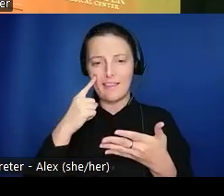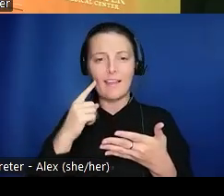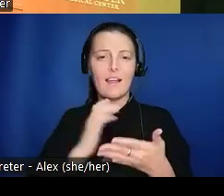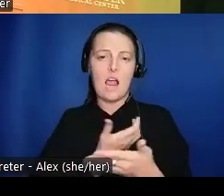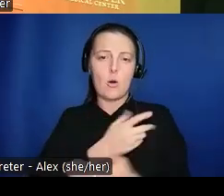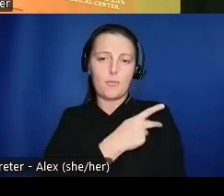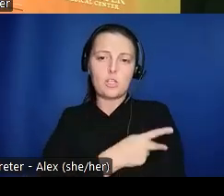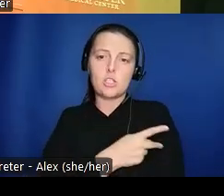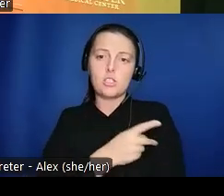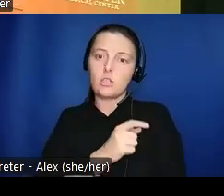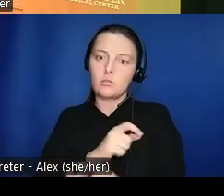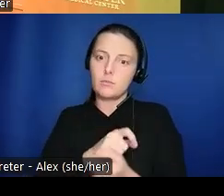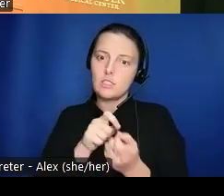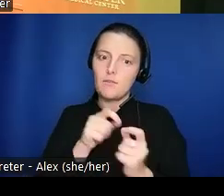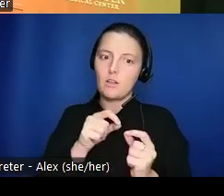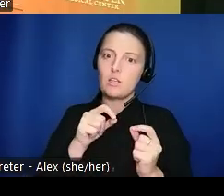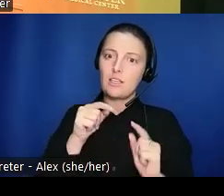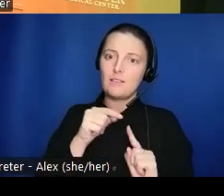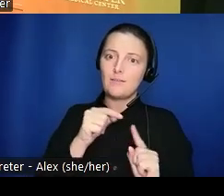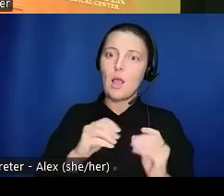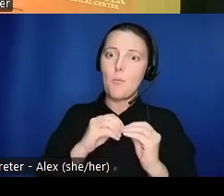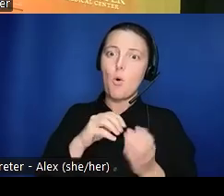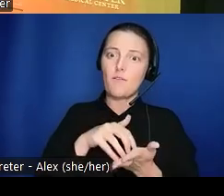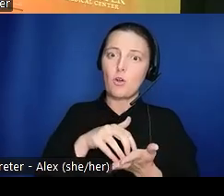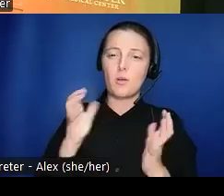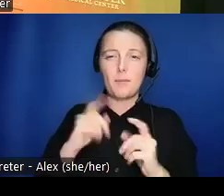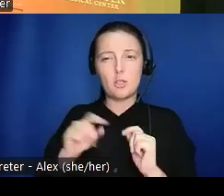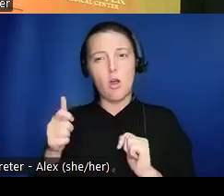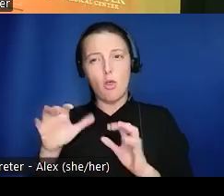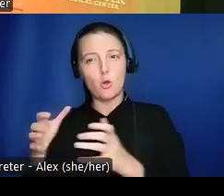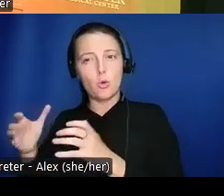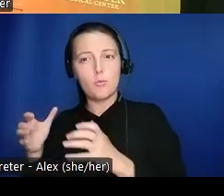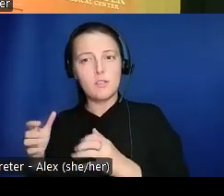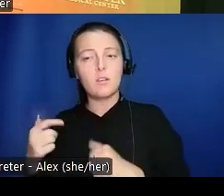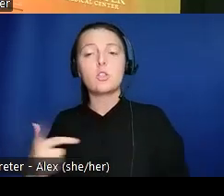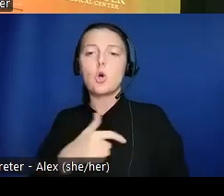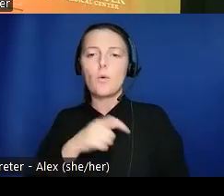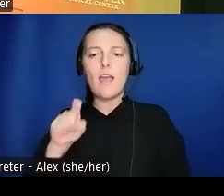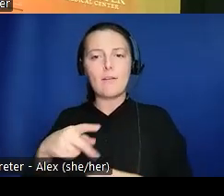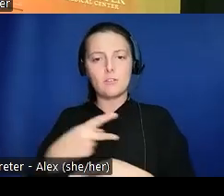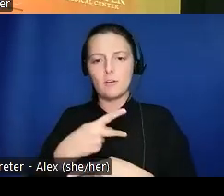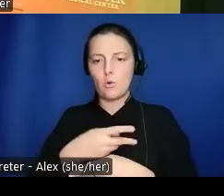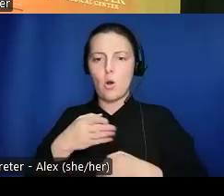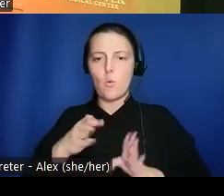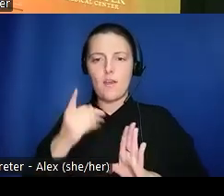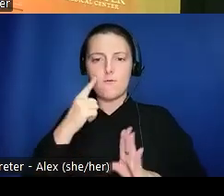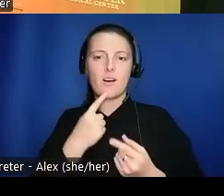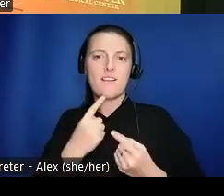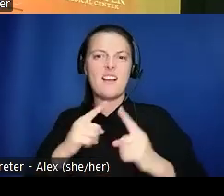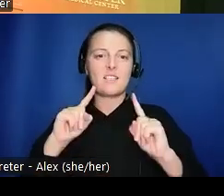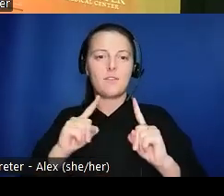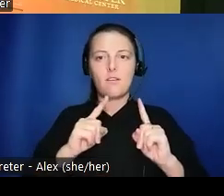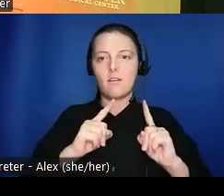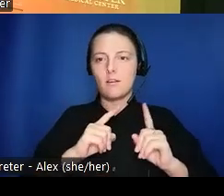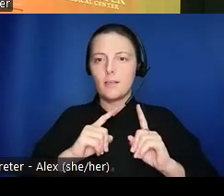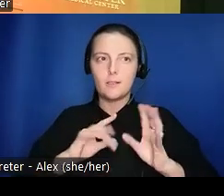And we have to find a way to effectively organize ourselves to advocate more and lobby more